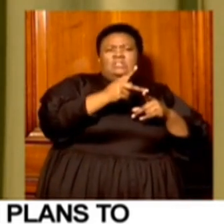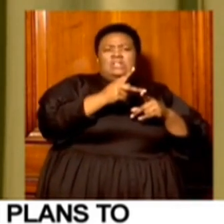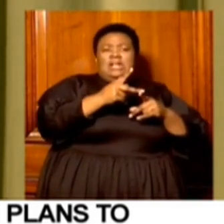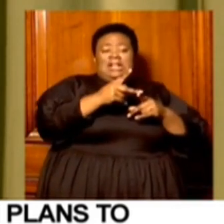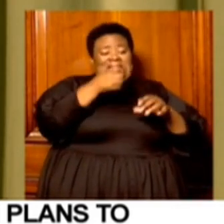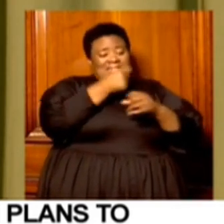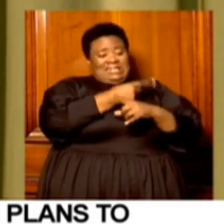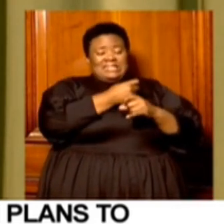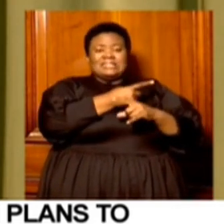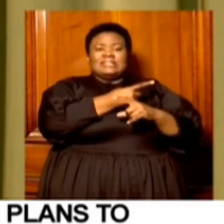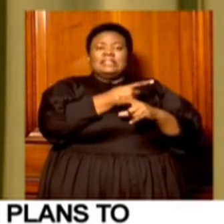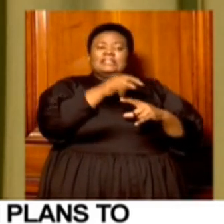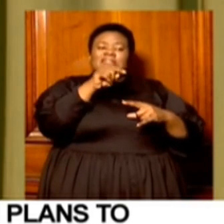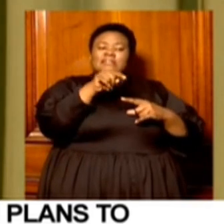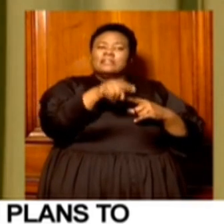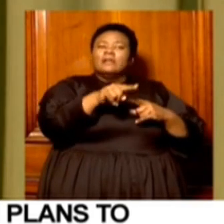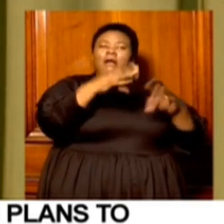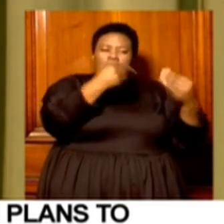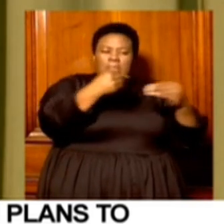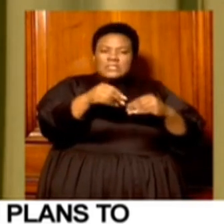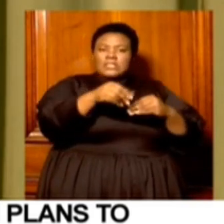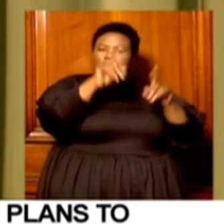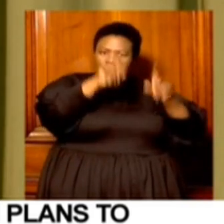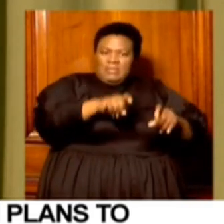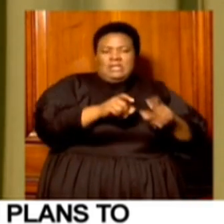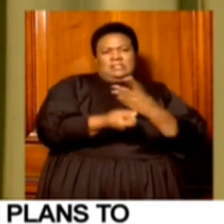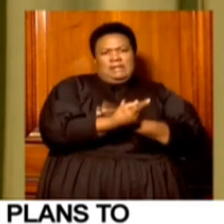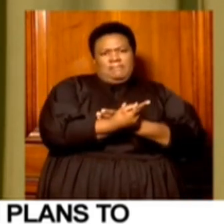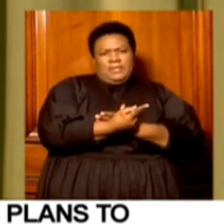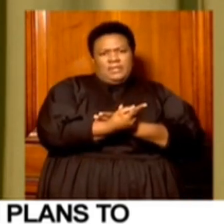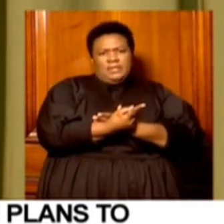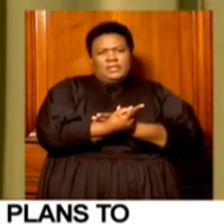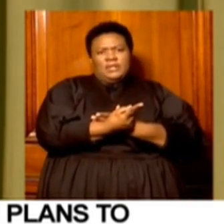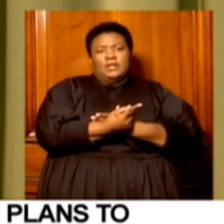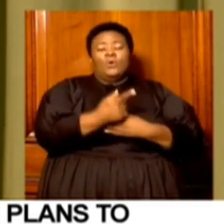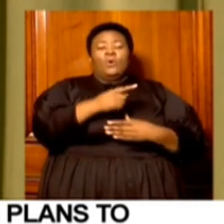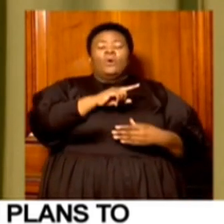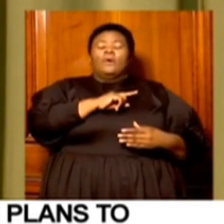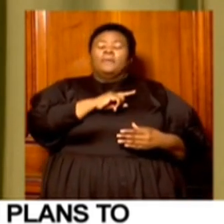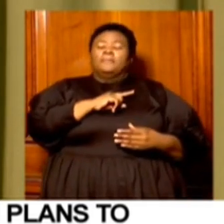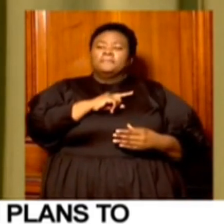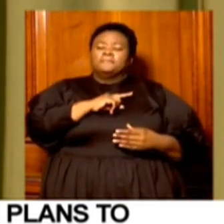industry. Because formalization and professionalizing are 2 different things.